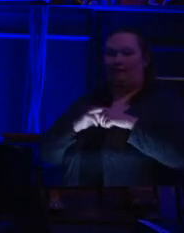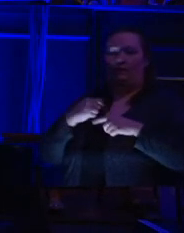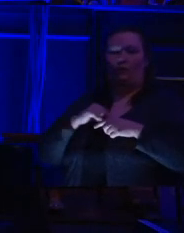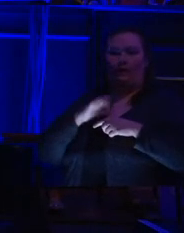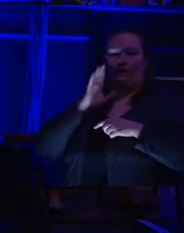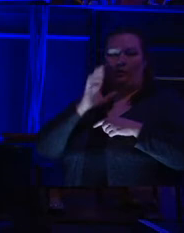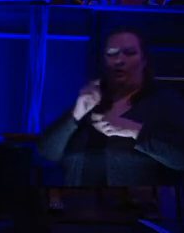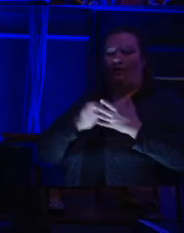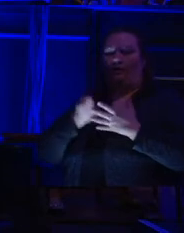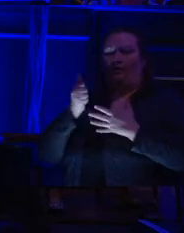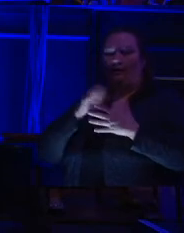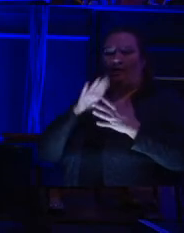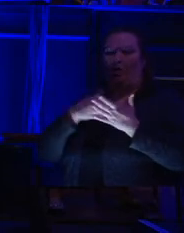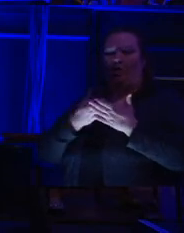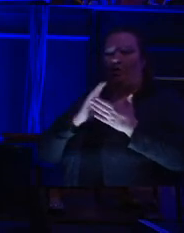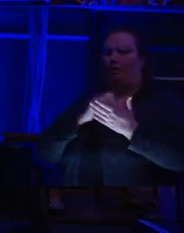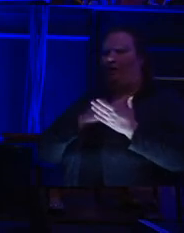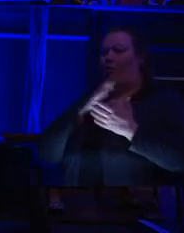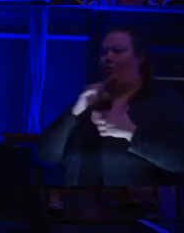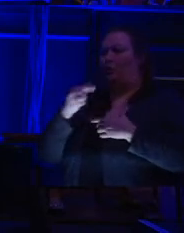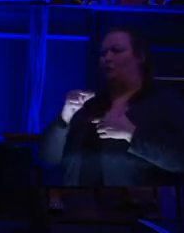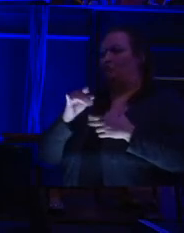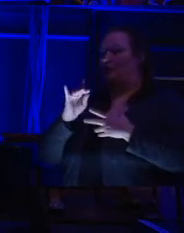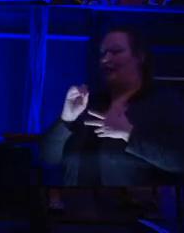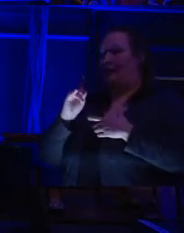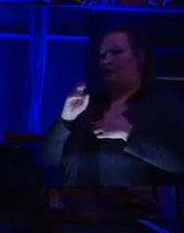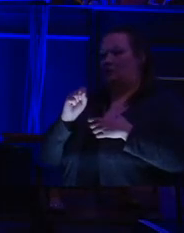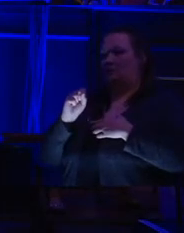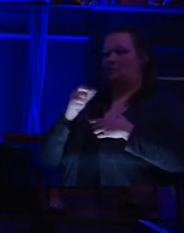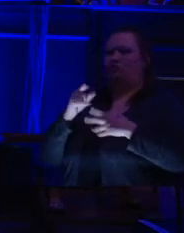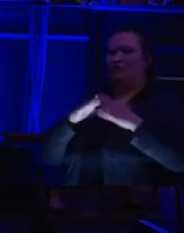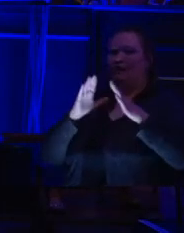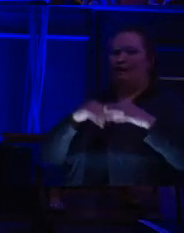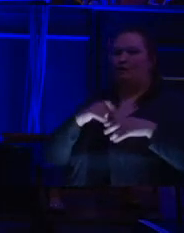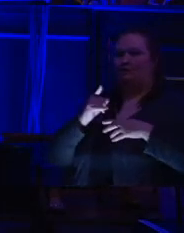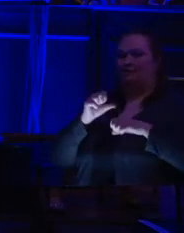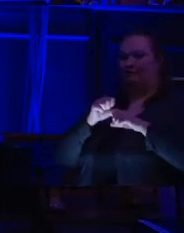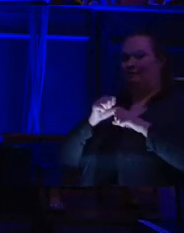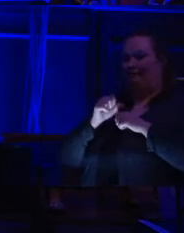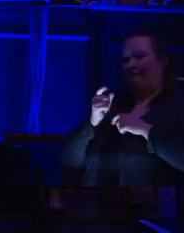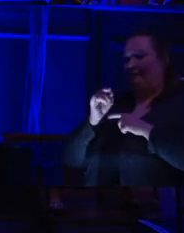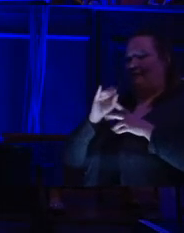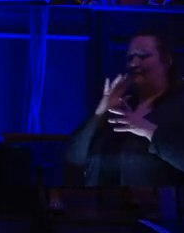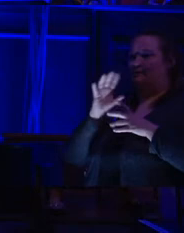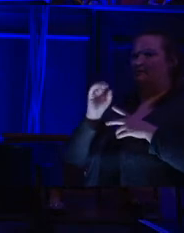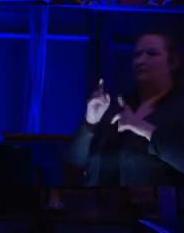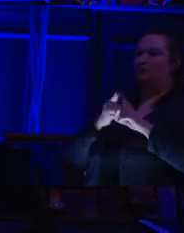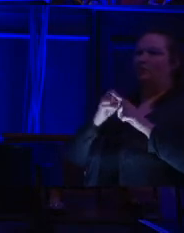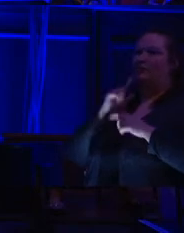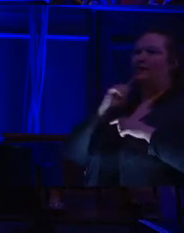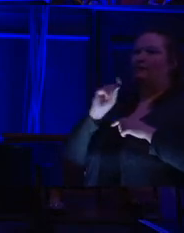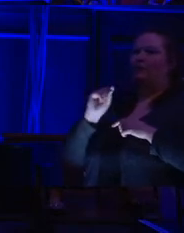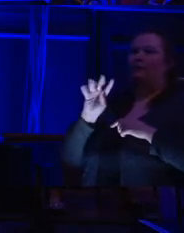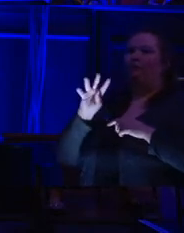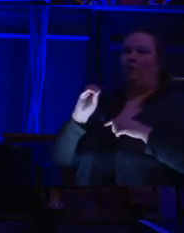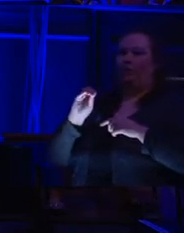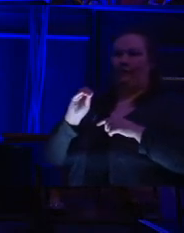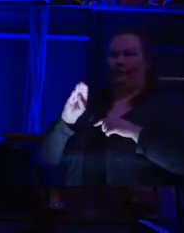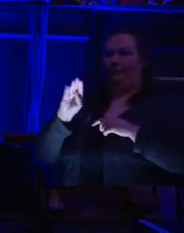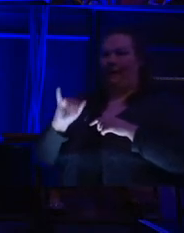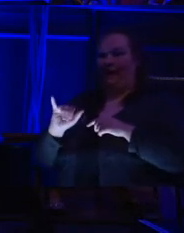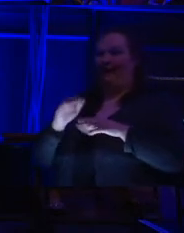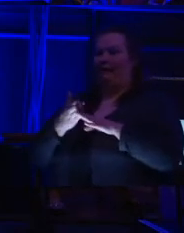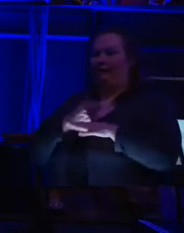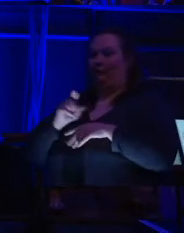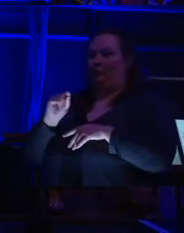will eliminate all of our greenhouse gas emissions from direct campus sources by 2040. This is